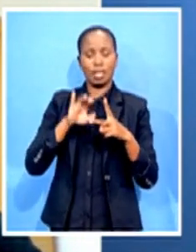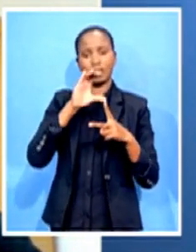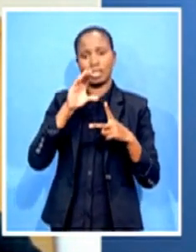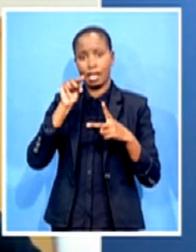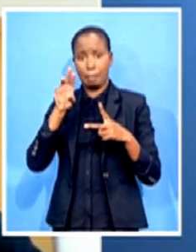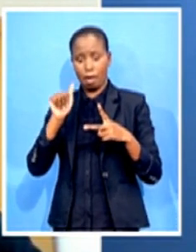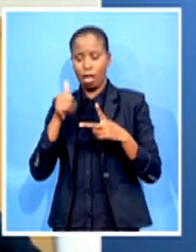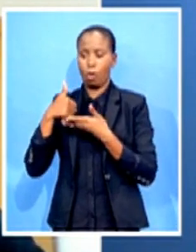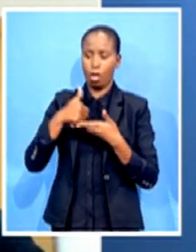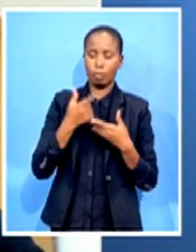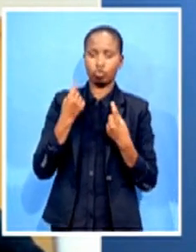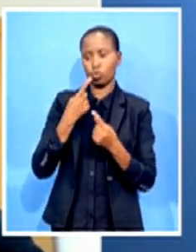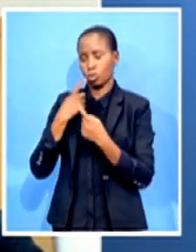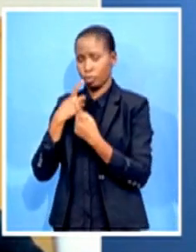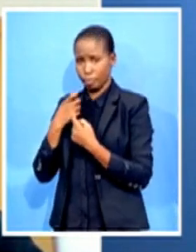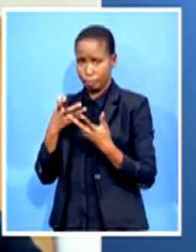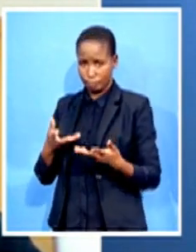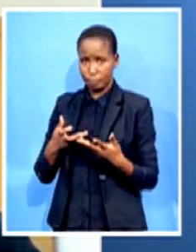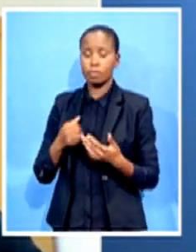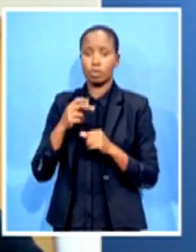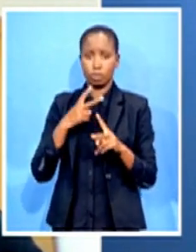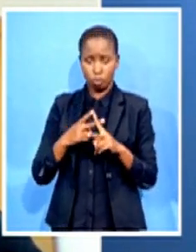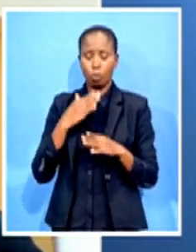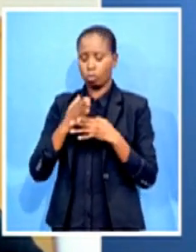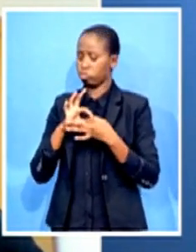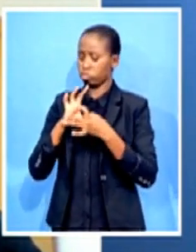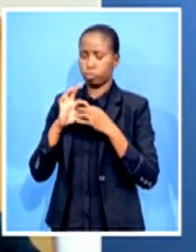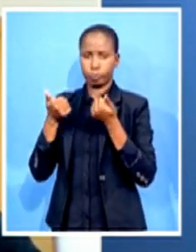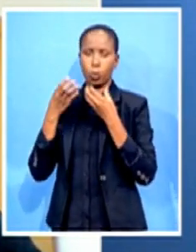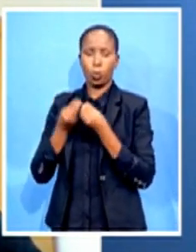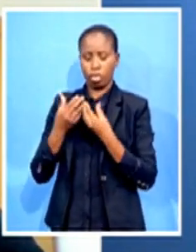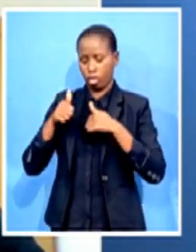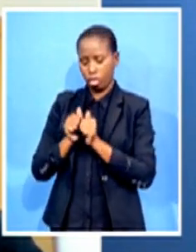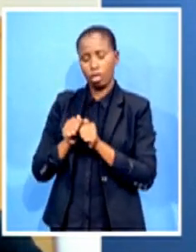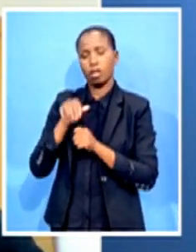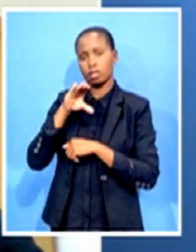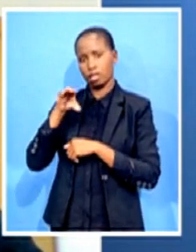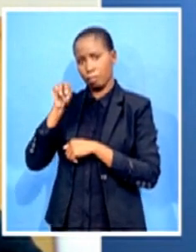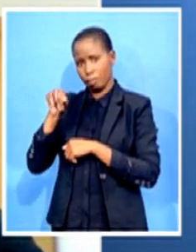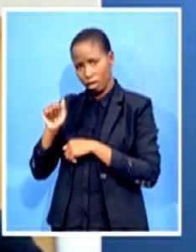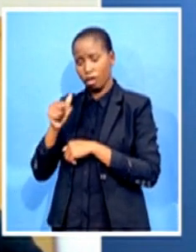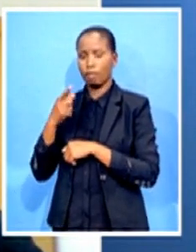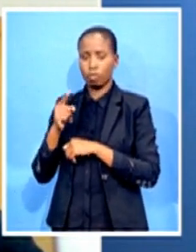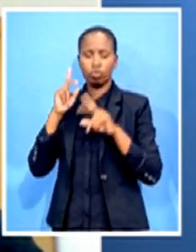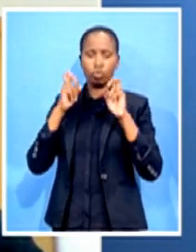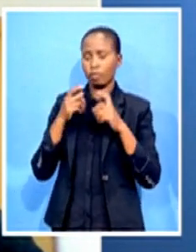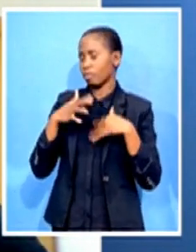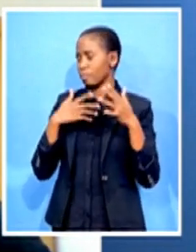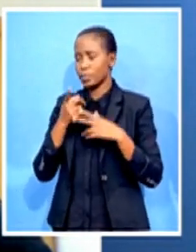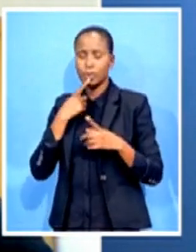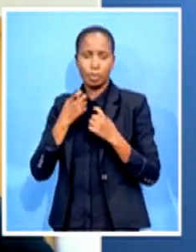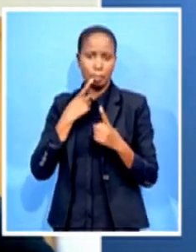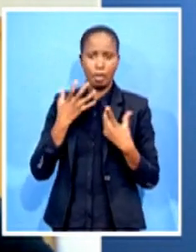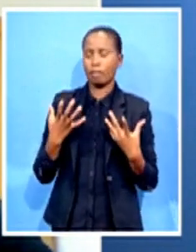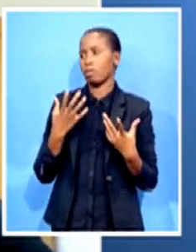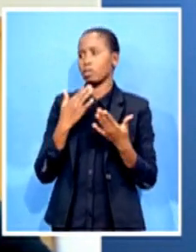with the CCMA to assist when it comes to mediation and conciliations with regards to tending farms, because most of them,